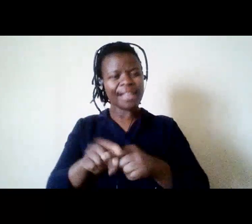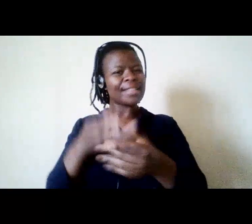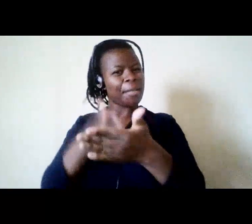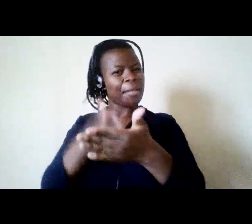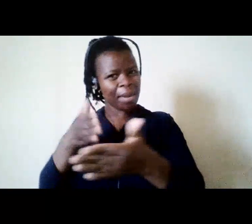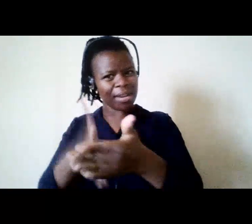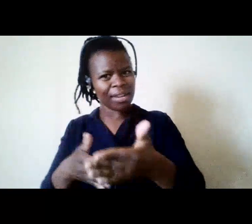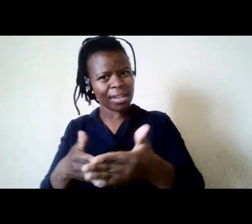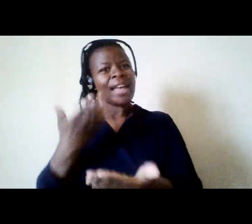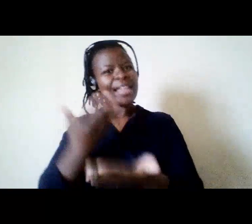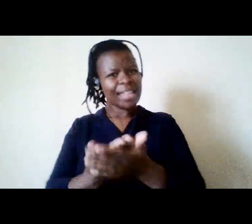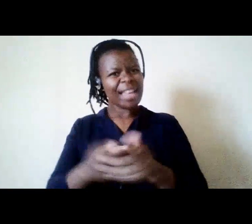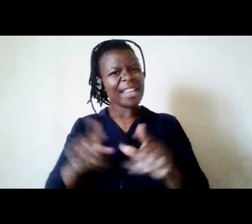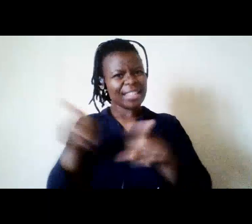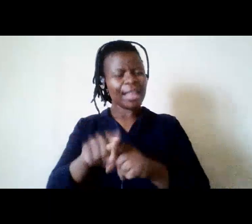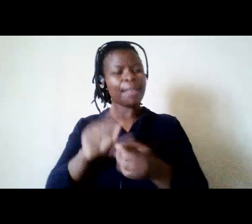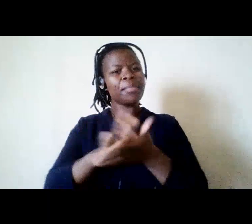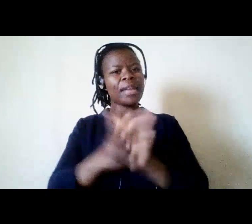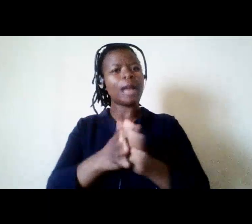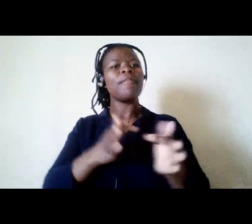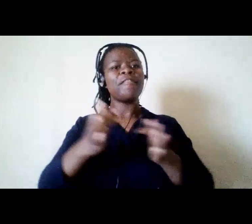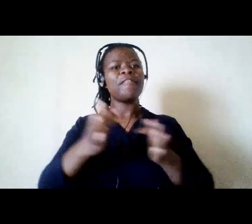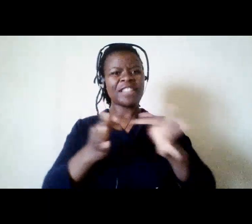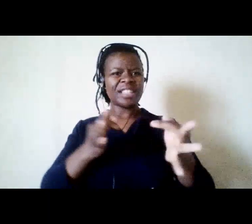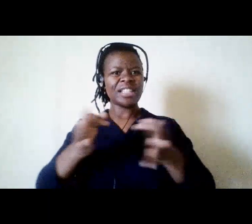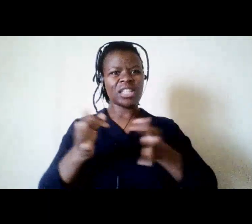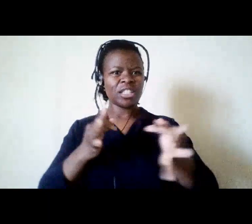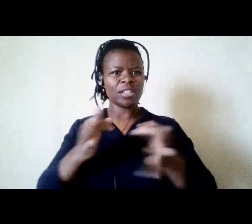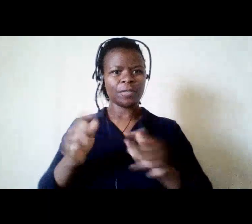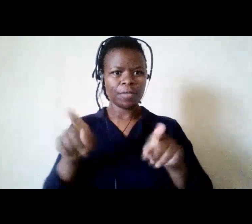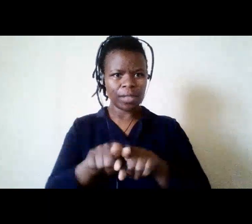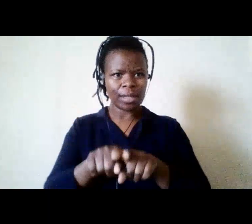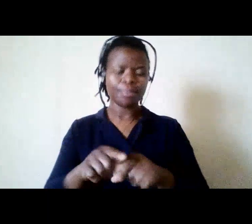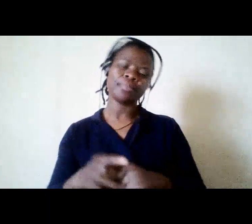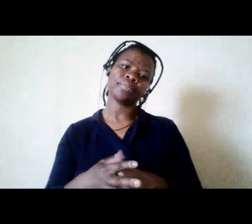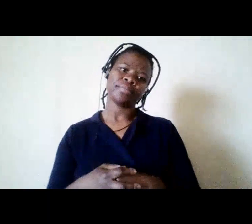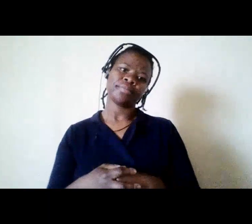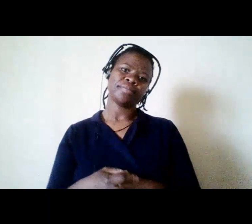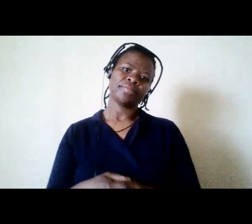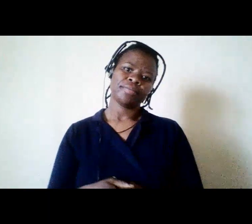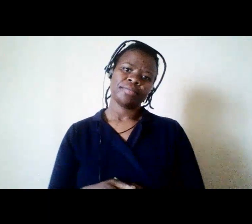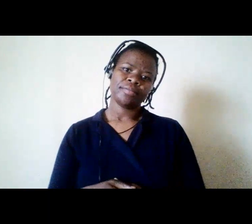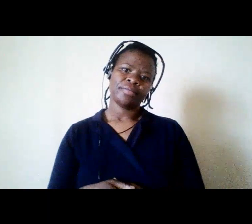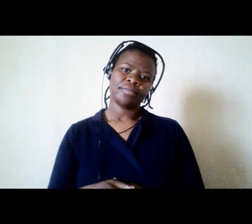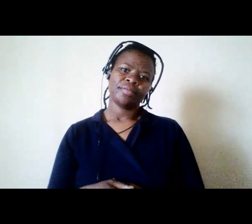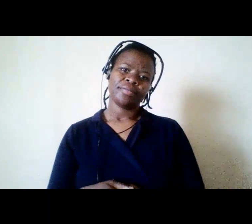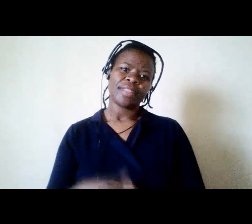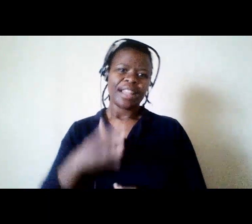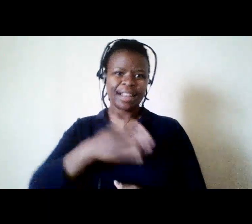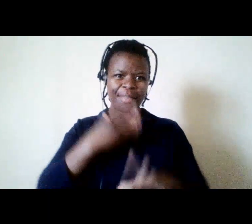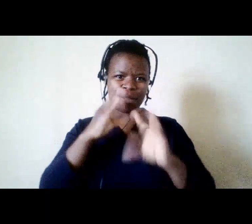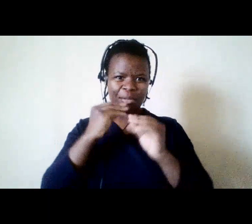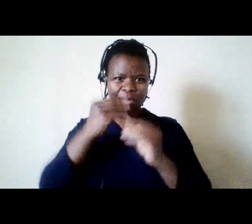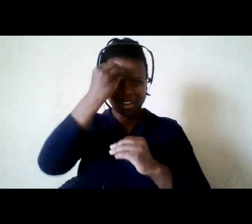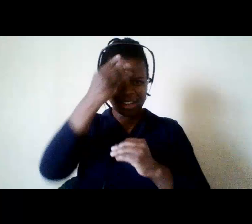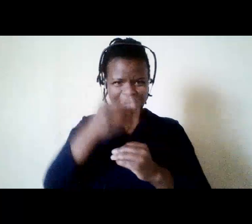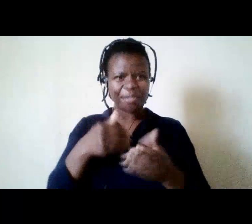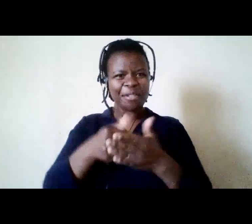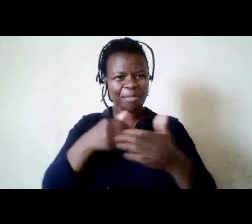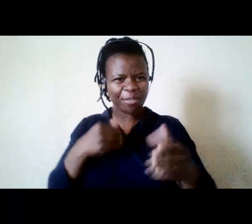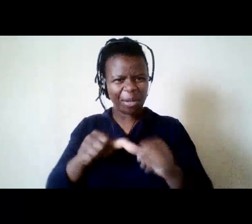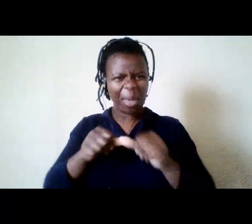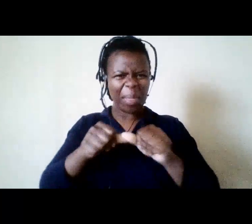too, you know. So yeah, so maybe just to mention that as well before we. Thanks, Chantal, for bringing that. You know, and in many ways it